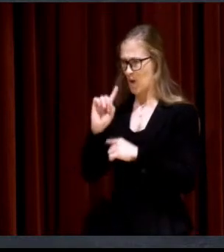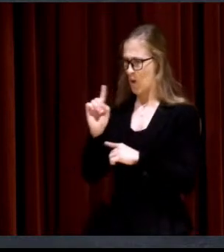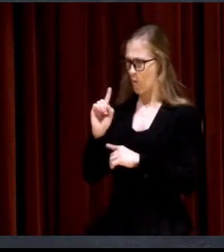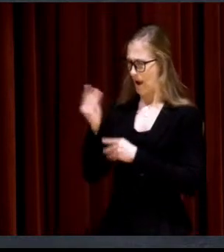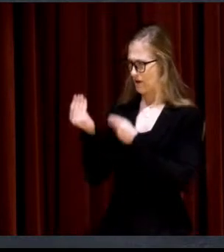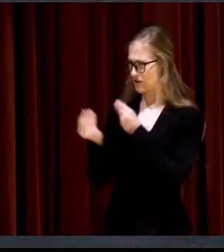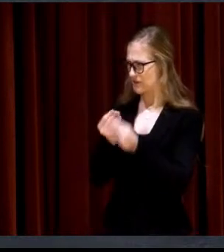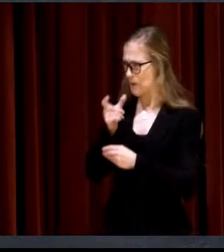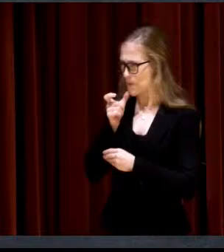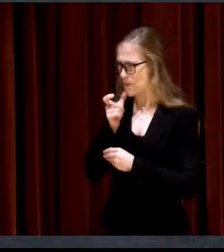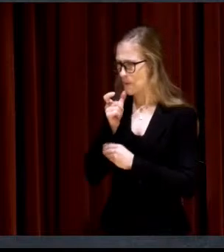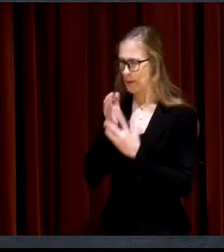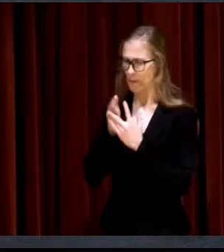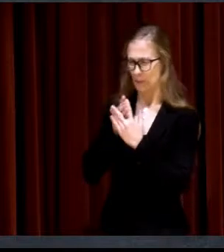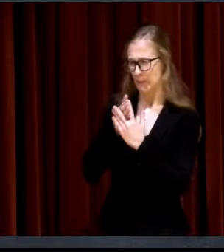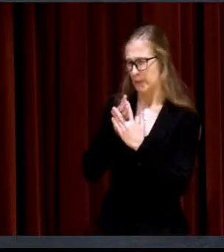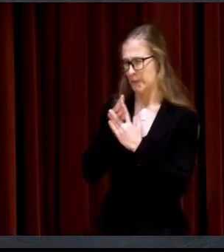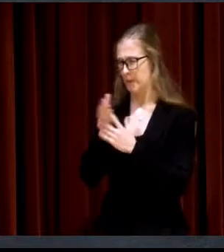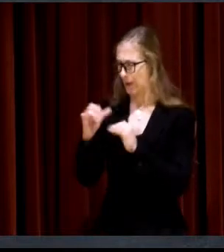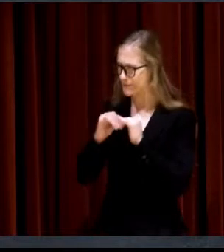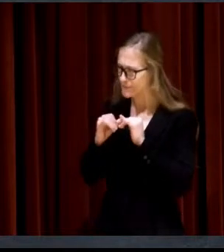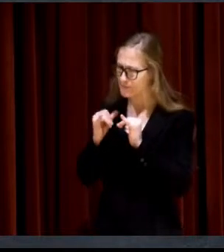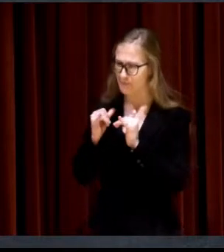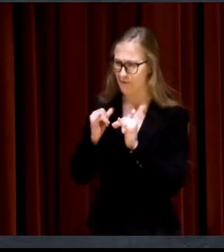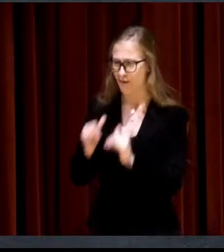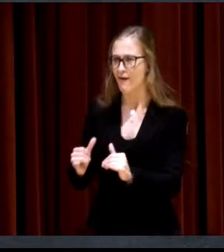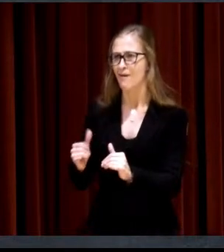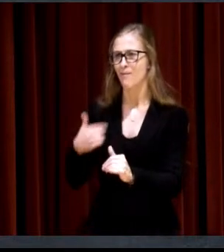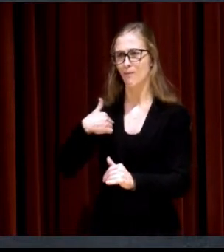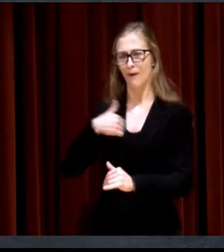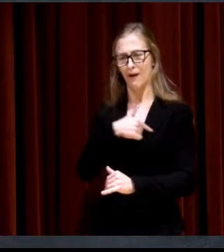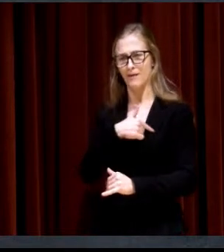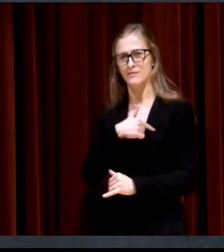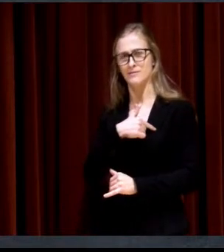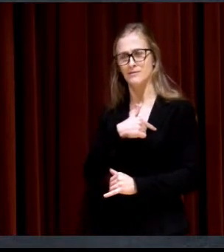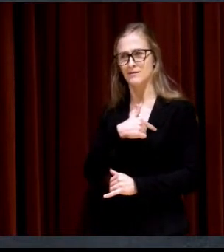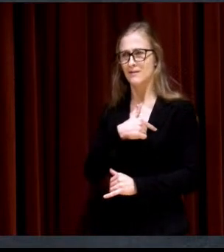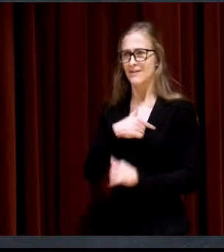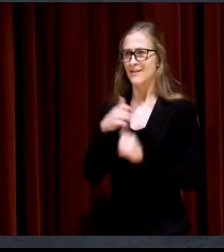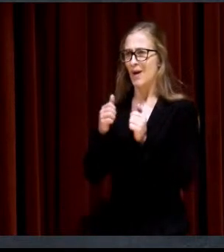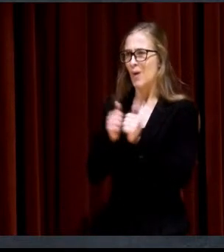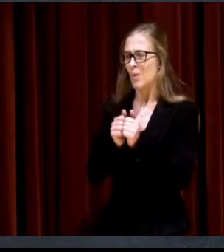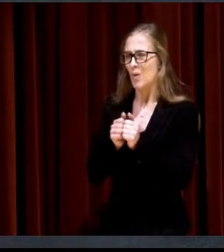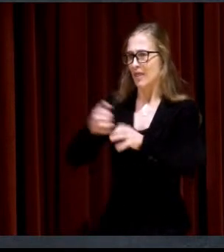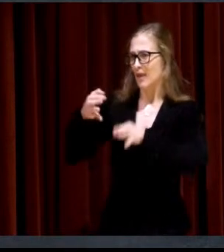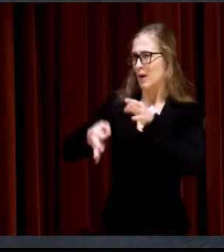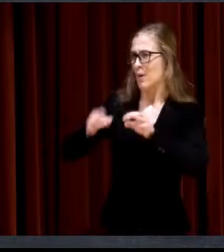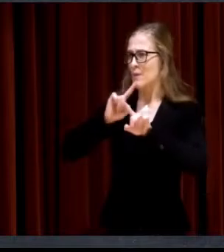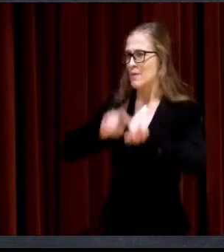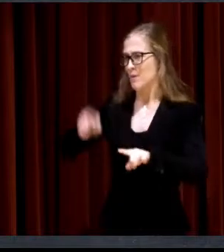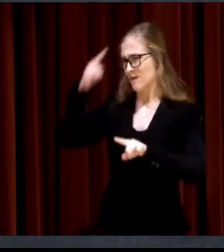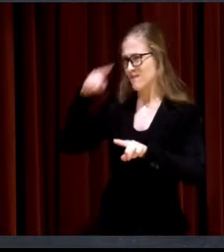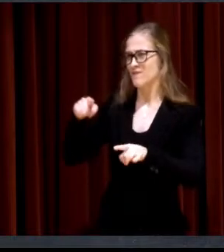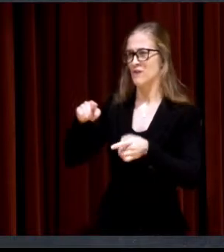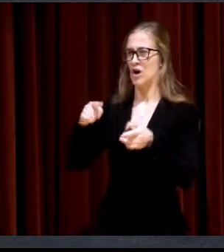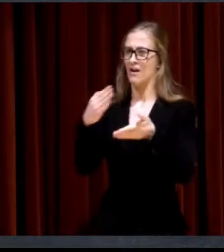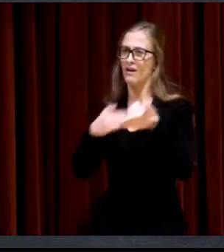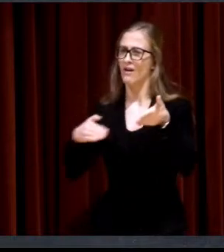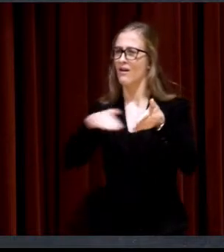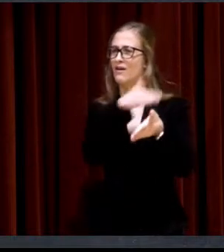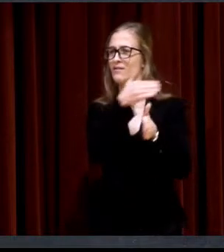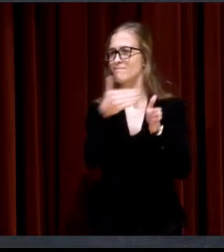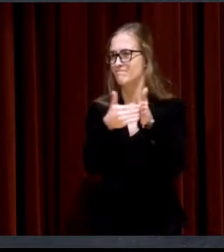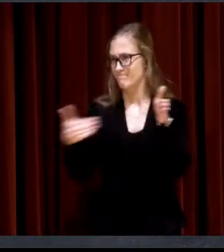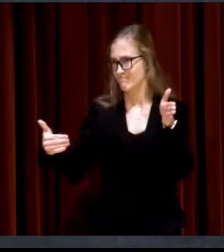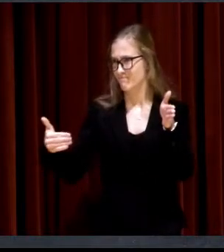generation who went through what we went through when the court order mandate for DSEG, whether you